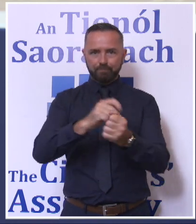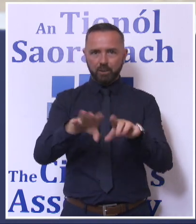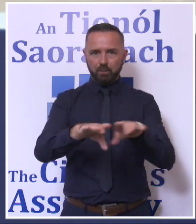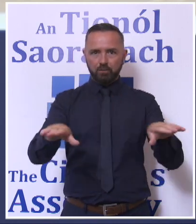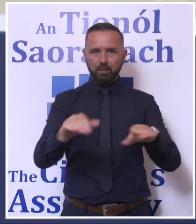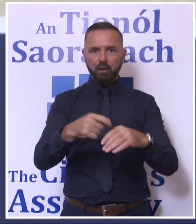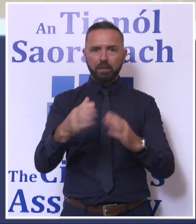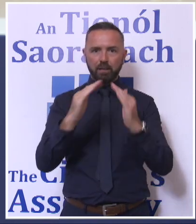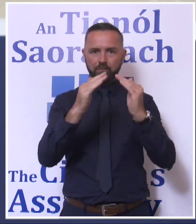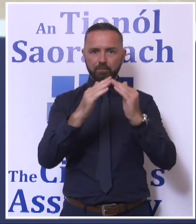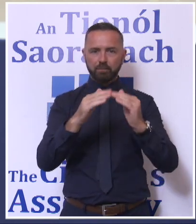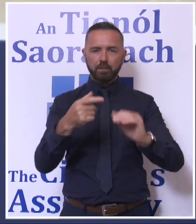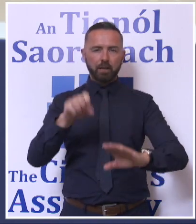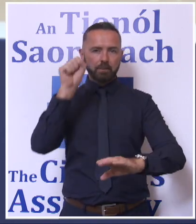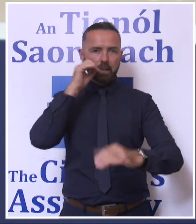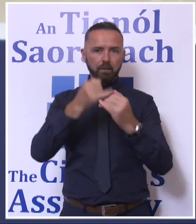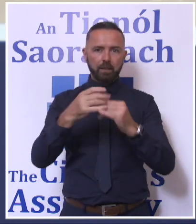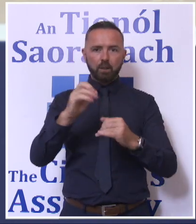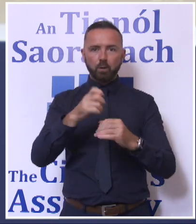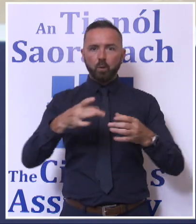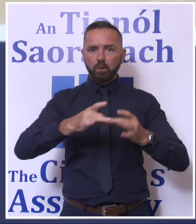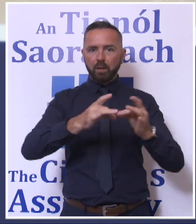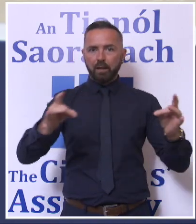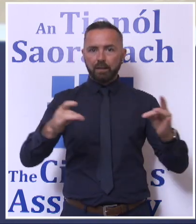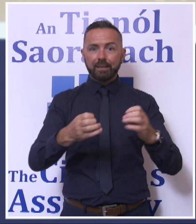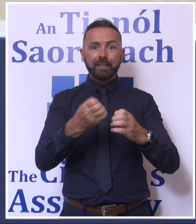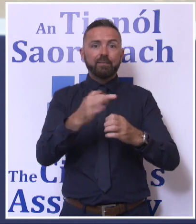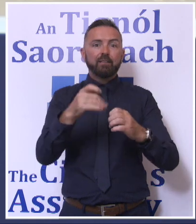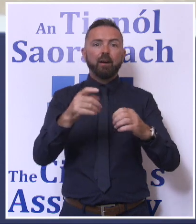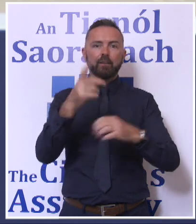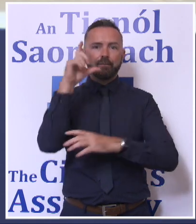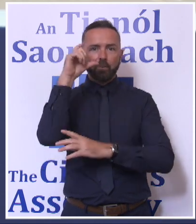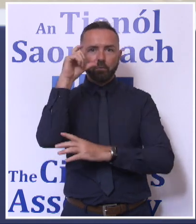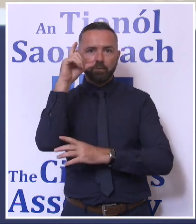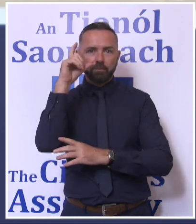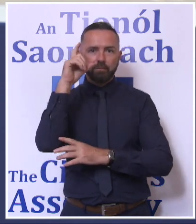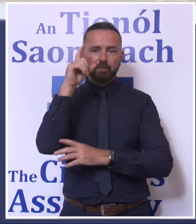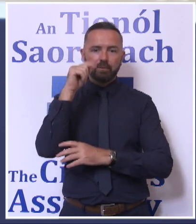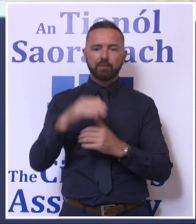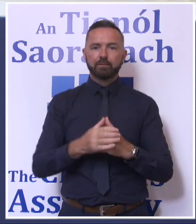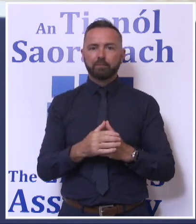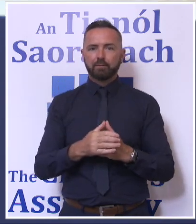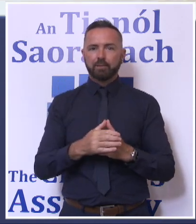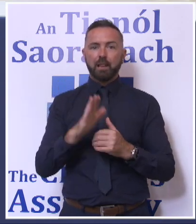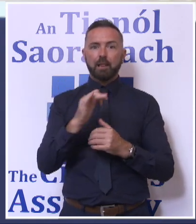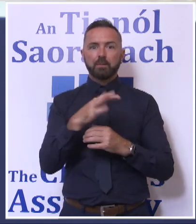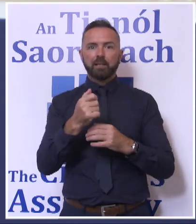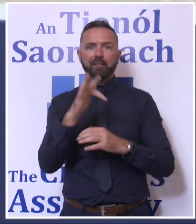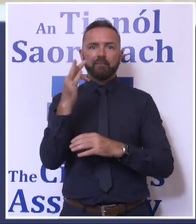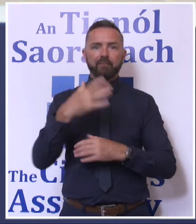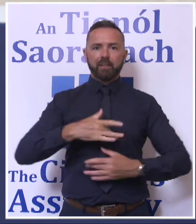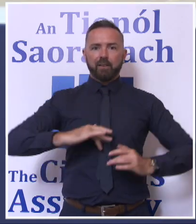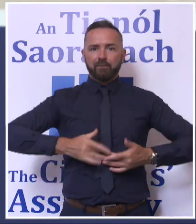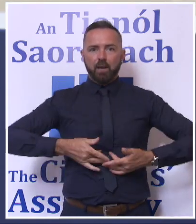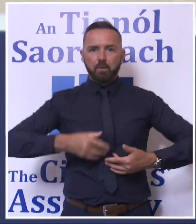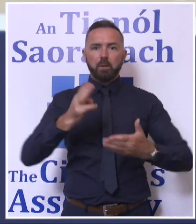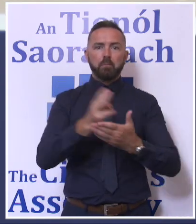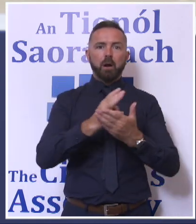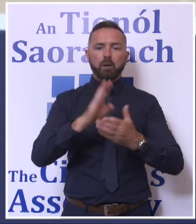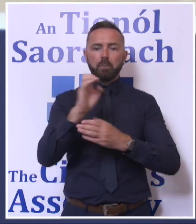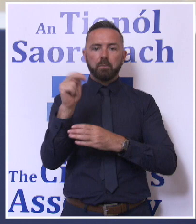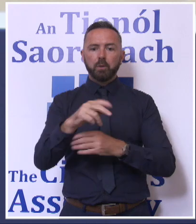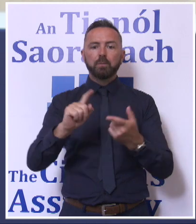some potential models and powers and structures that the mayor might have. When